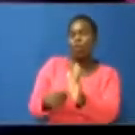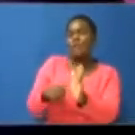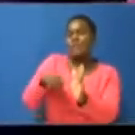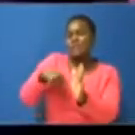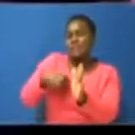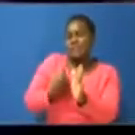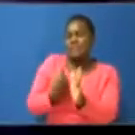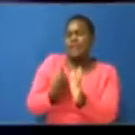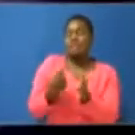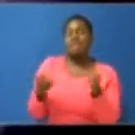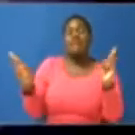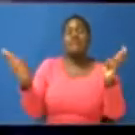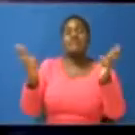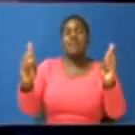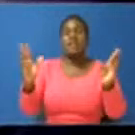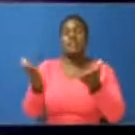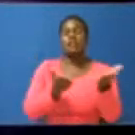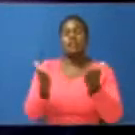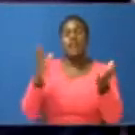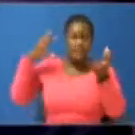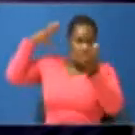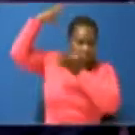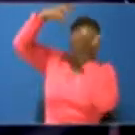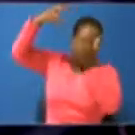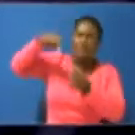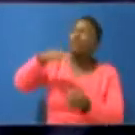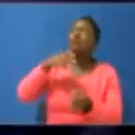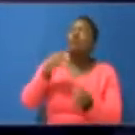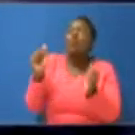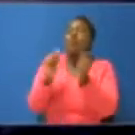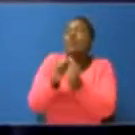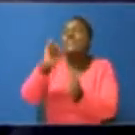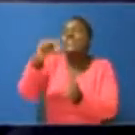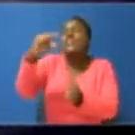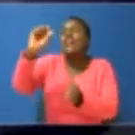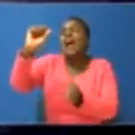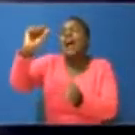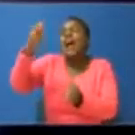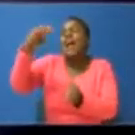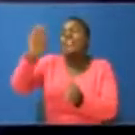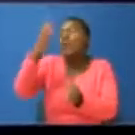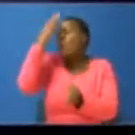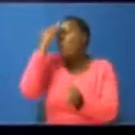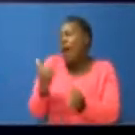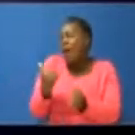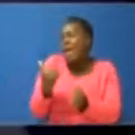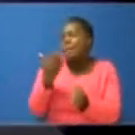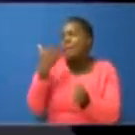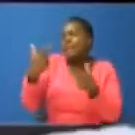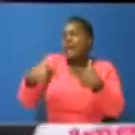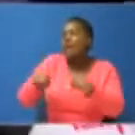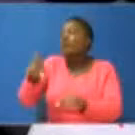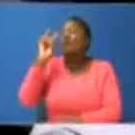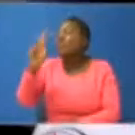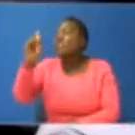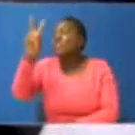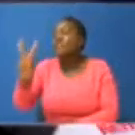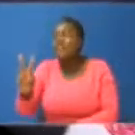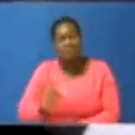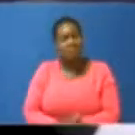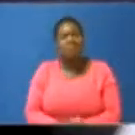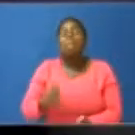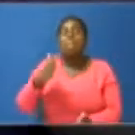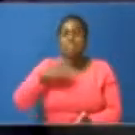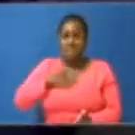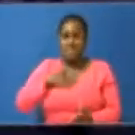we're truly ready to serve sabers why why would your company gather here why not allow him to be here and watch on tv well i